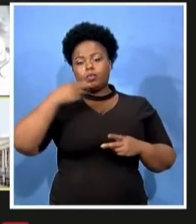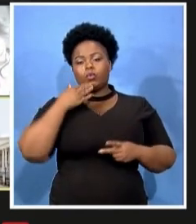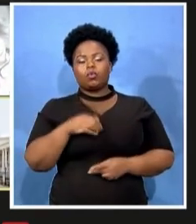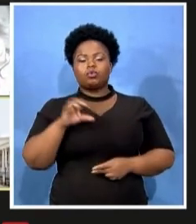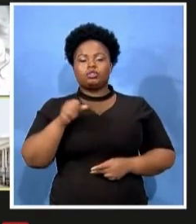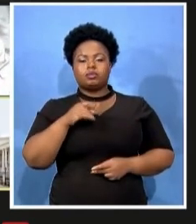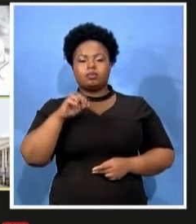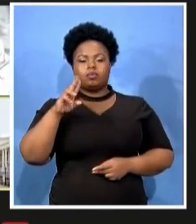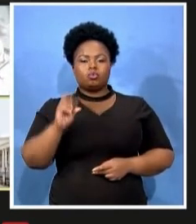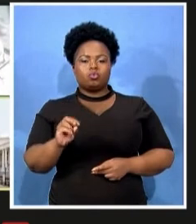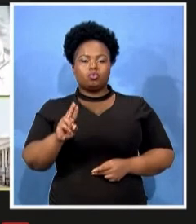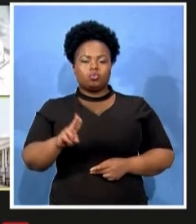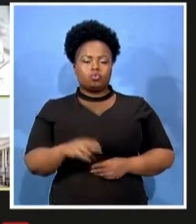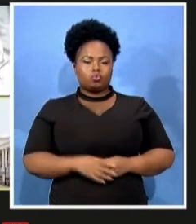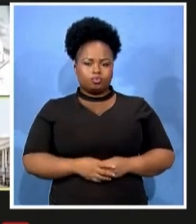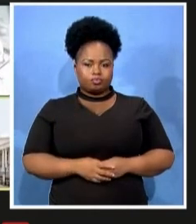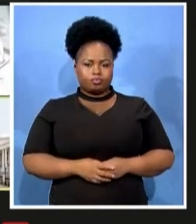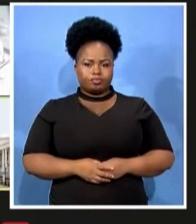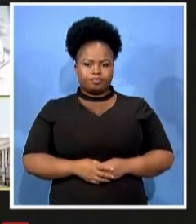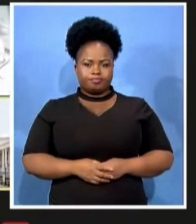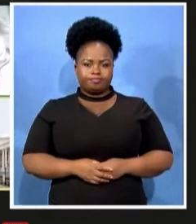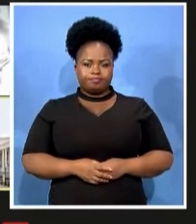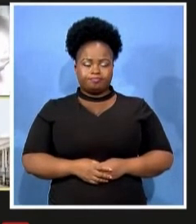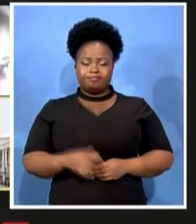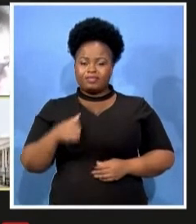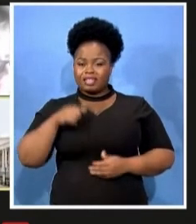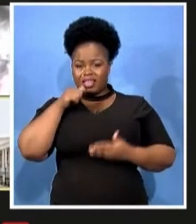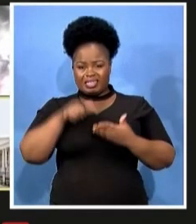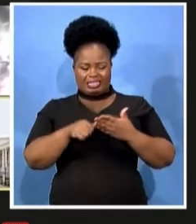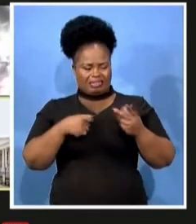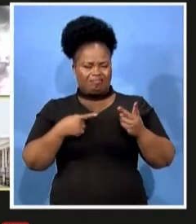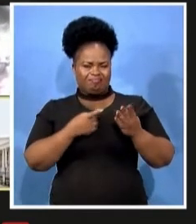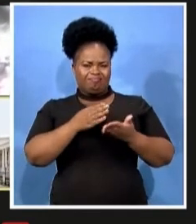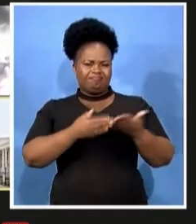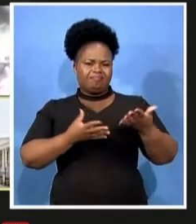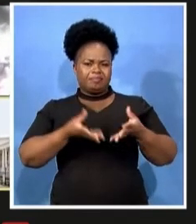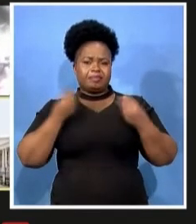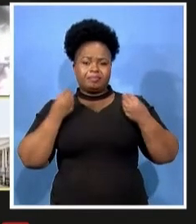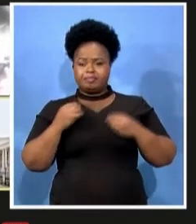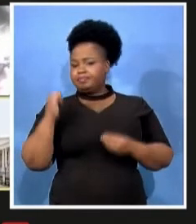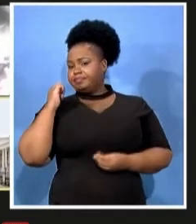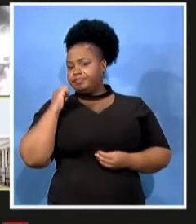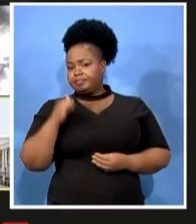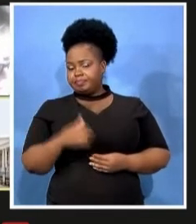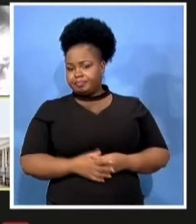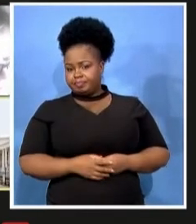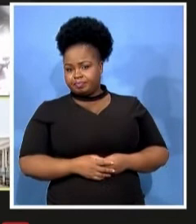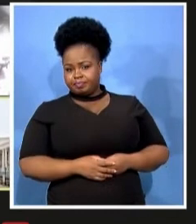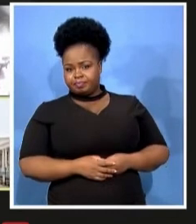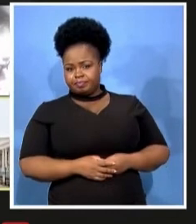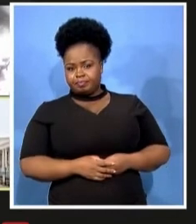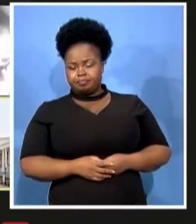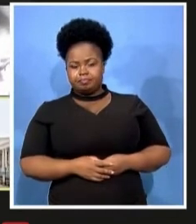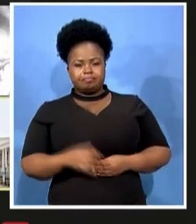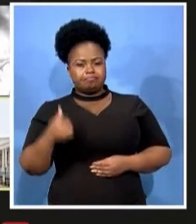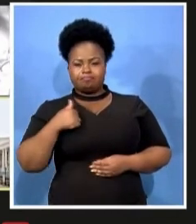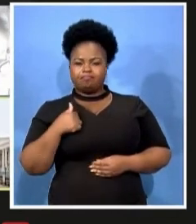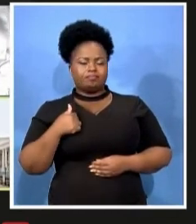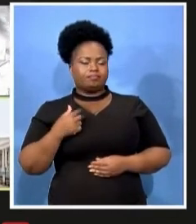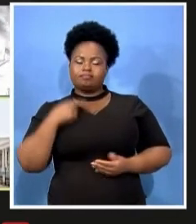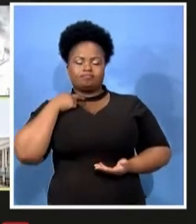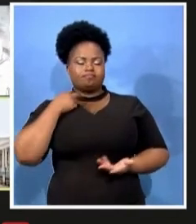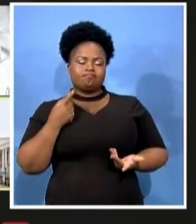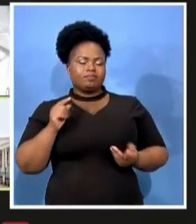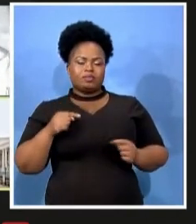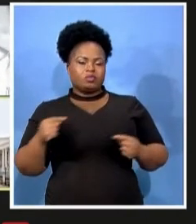I received this letter yesterday. I was not able to process what Honorable Shivambu